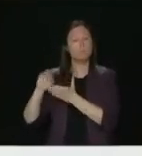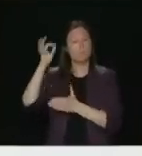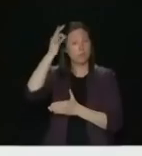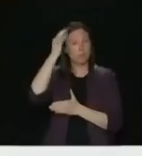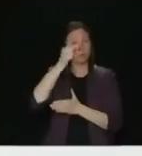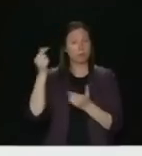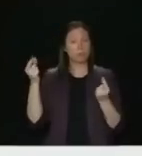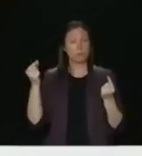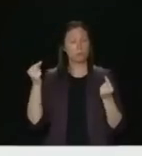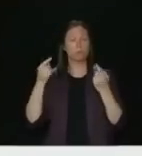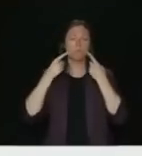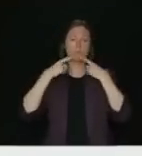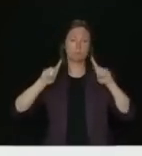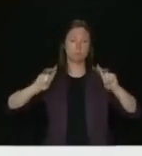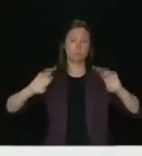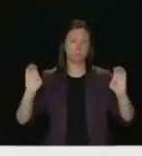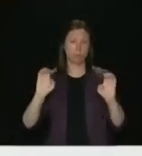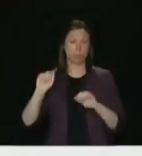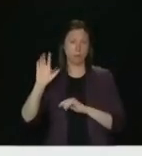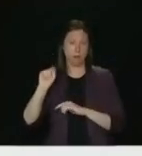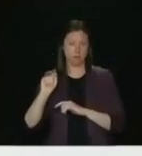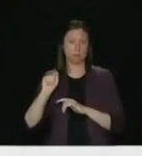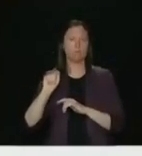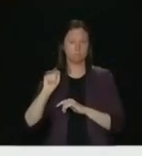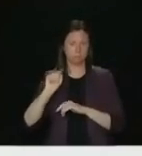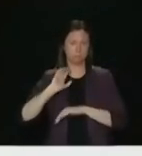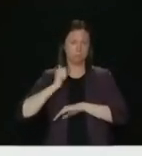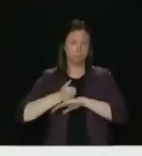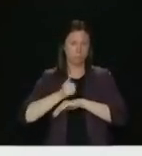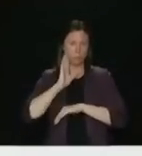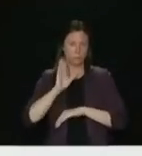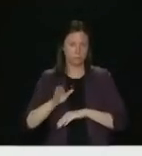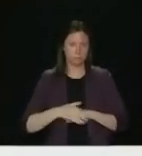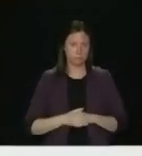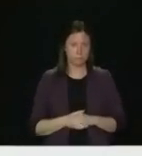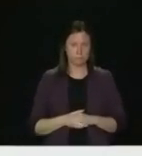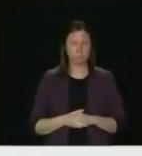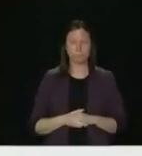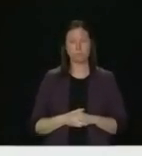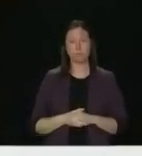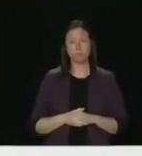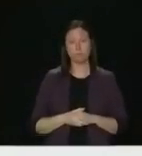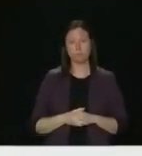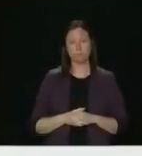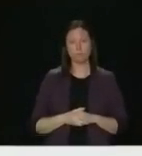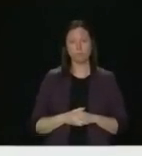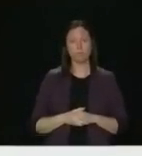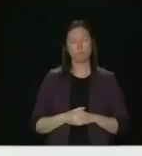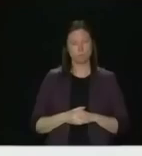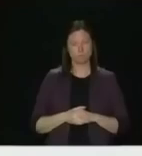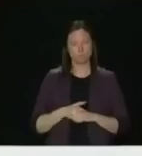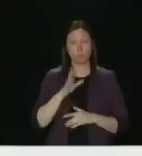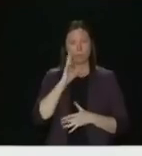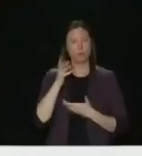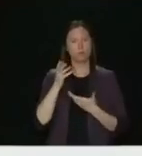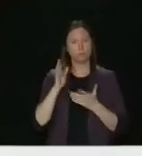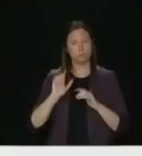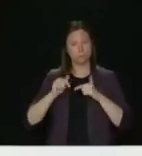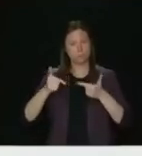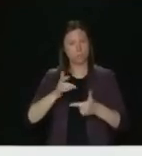has invoked the Emergency Measures Act to complete provincial and territorial